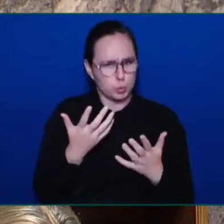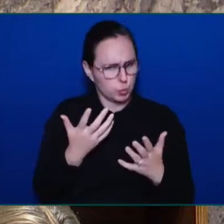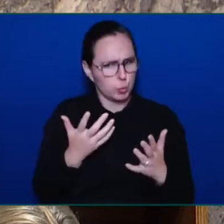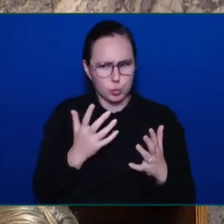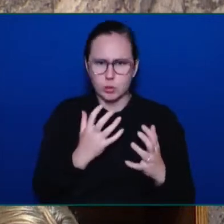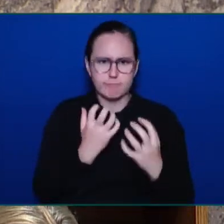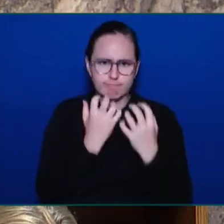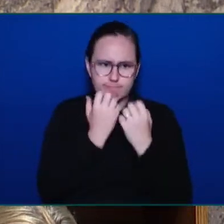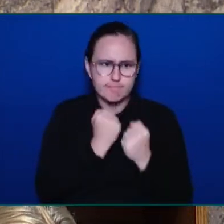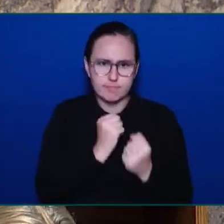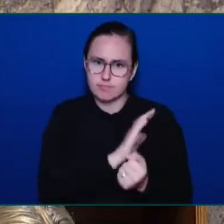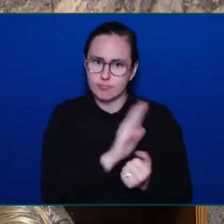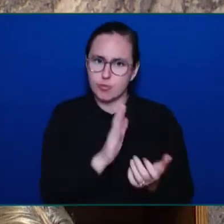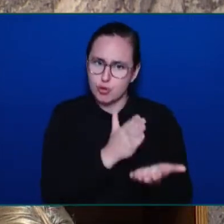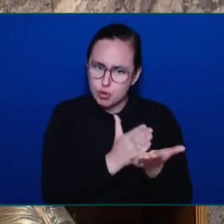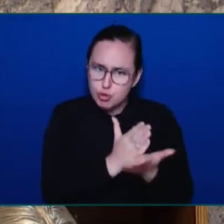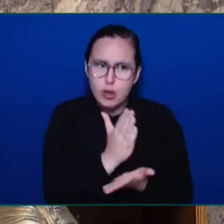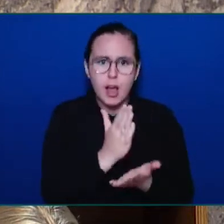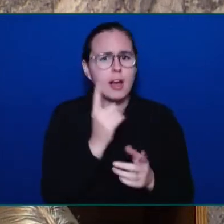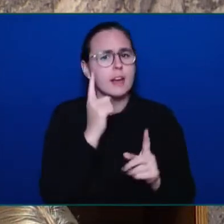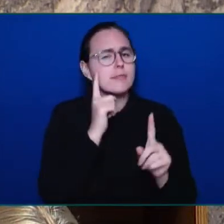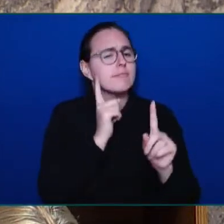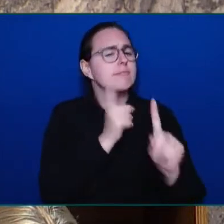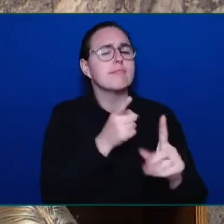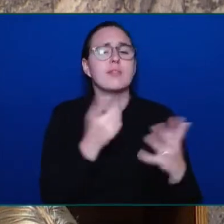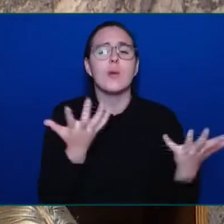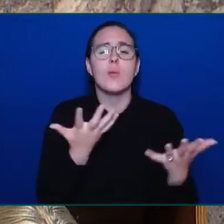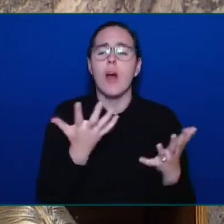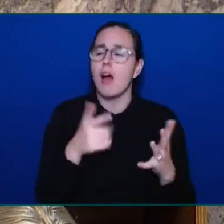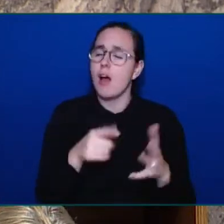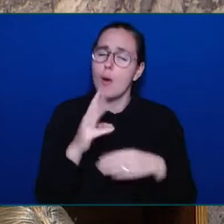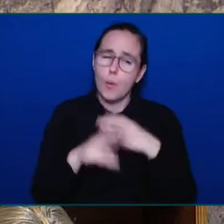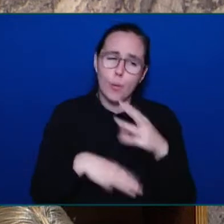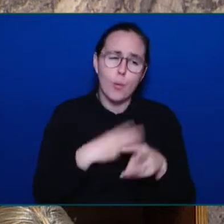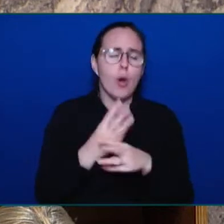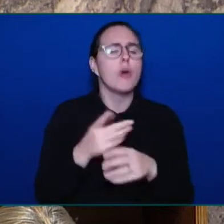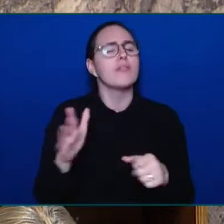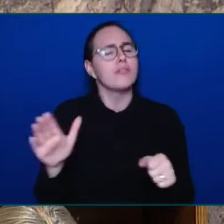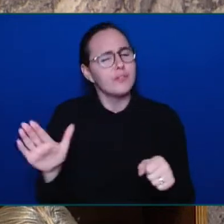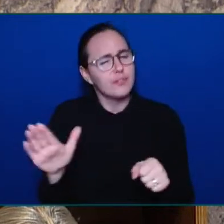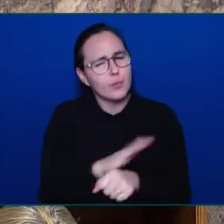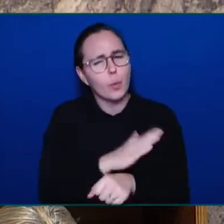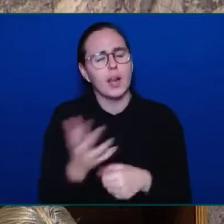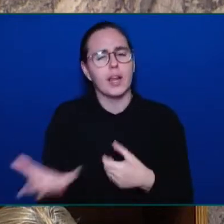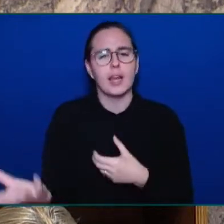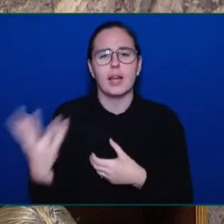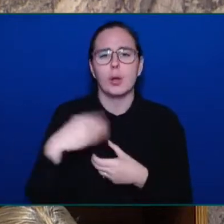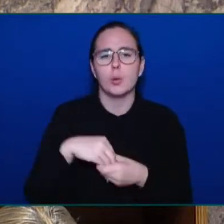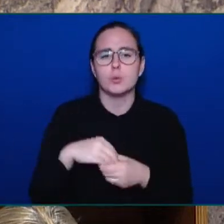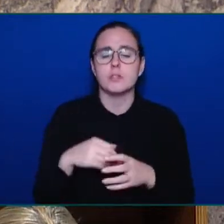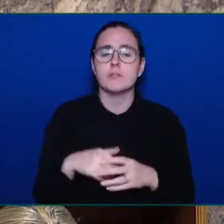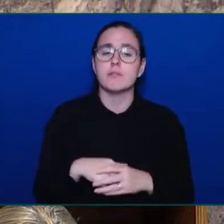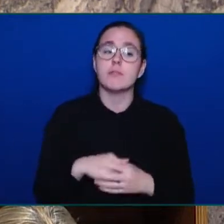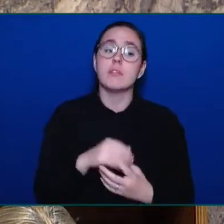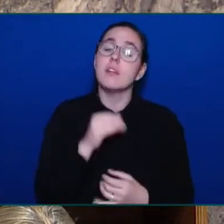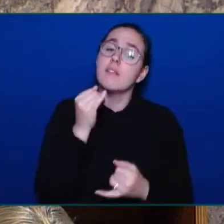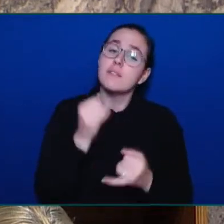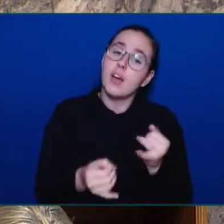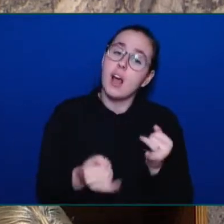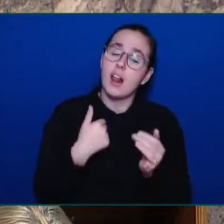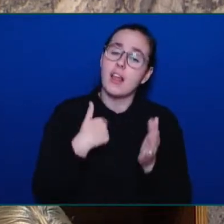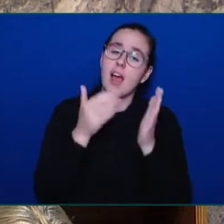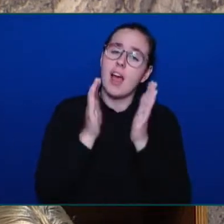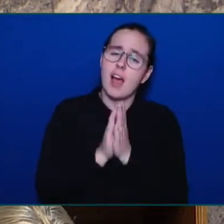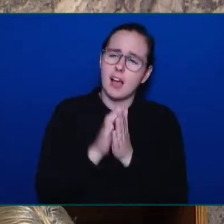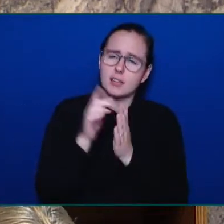included. Finally, we lift up all those who have lost their lives to transphobic violence and hate and ask that you hold them close